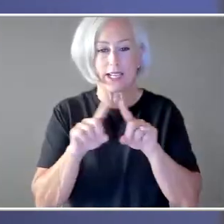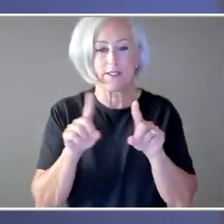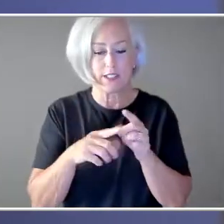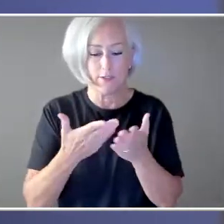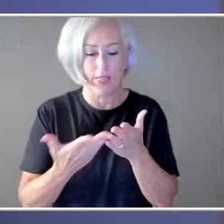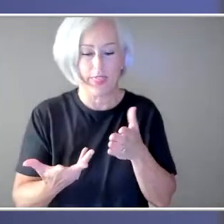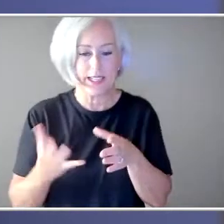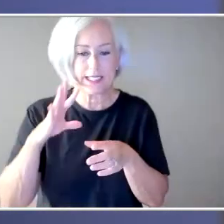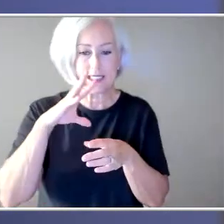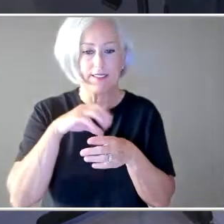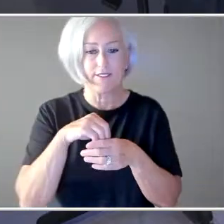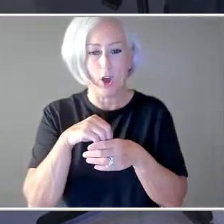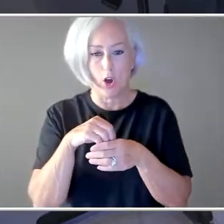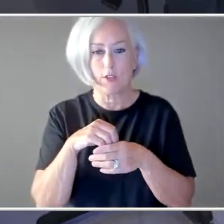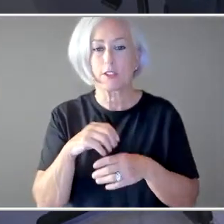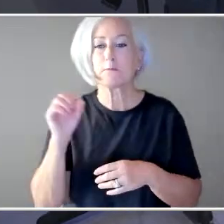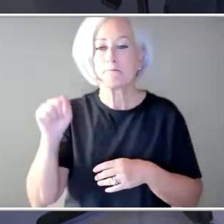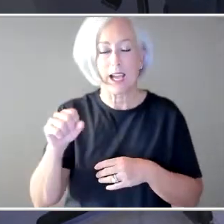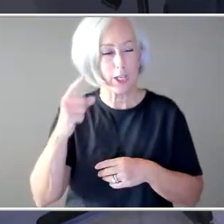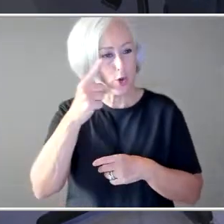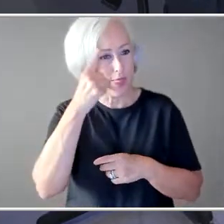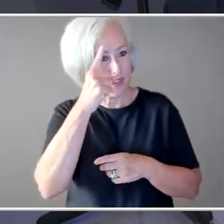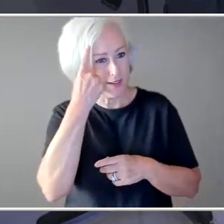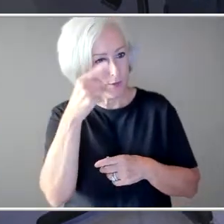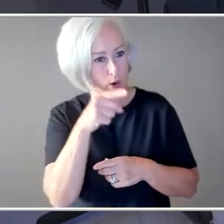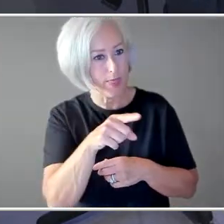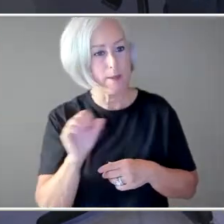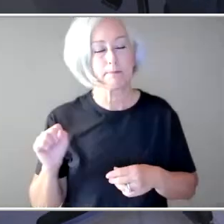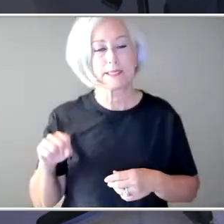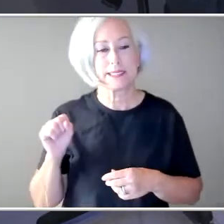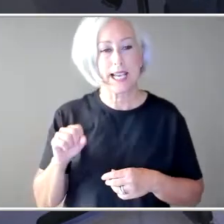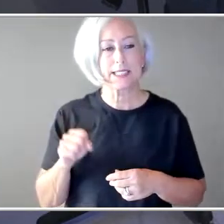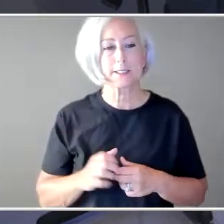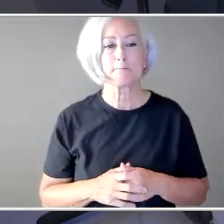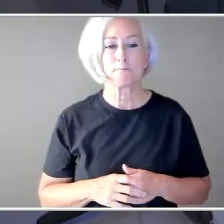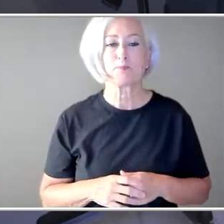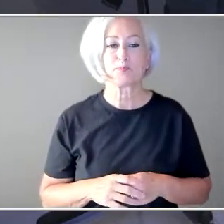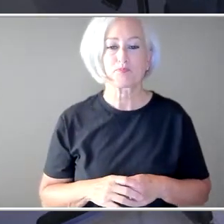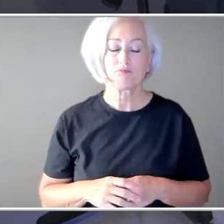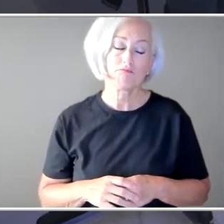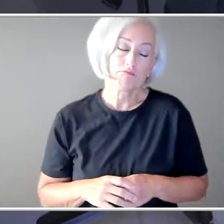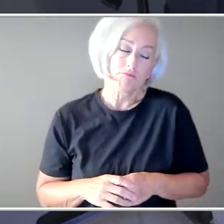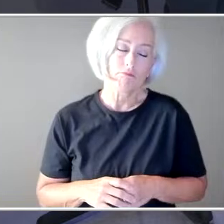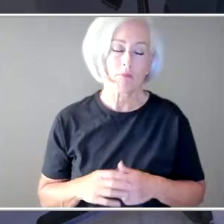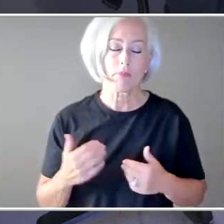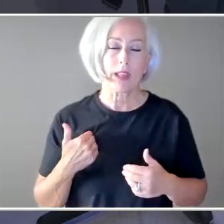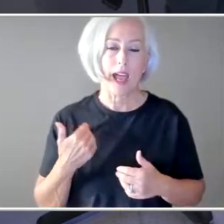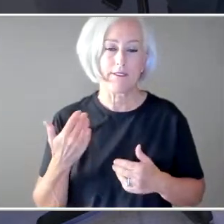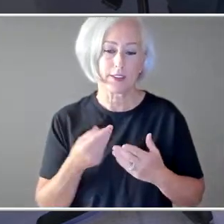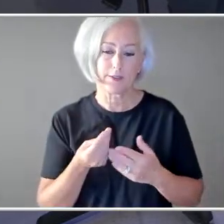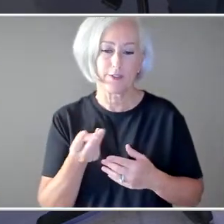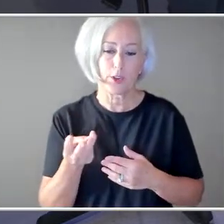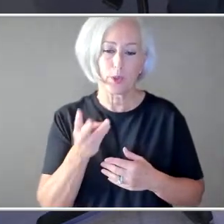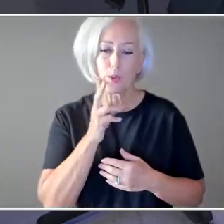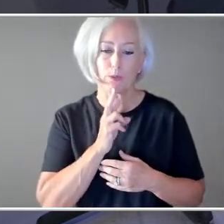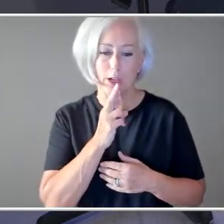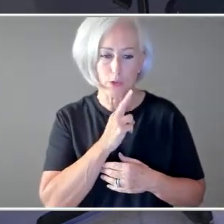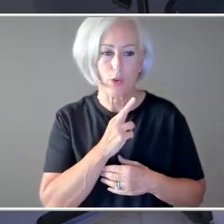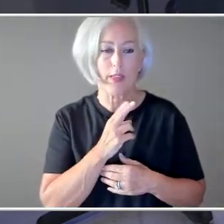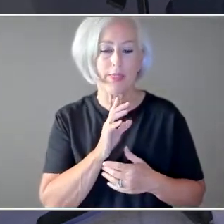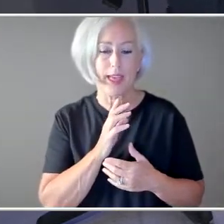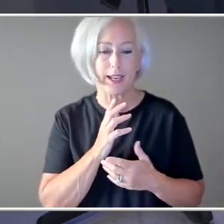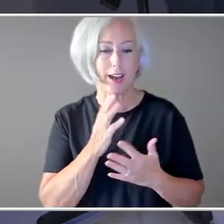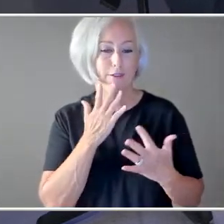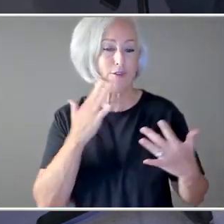can And you're always influence. thinking for them. That's good. Yes, so there's a few restaurants that are allergy friendly, and I've been